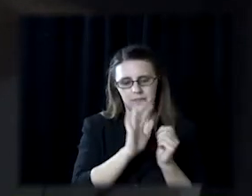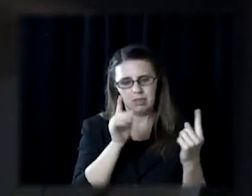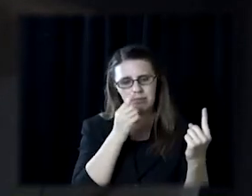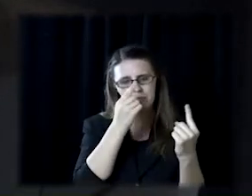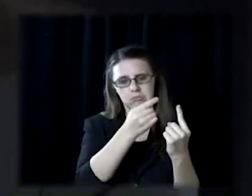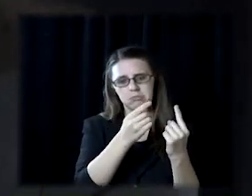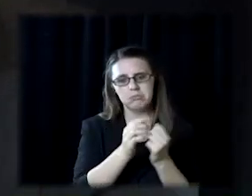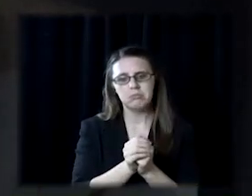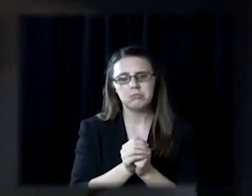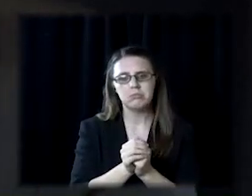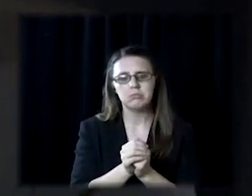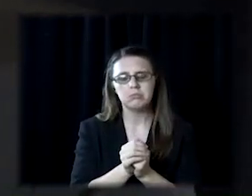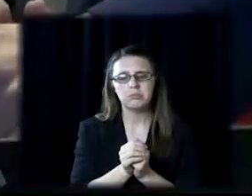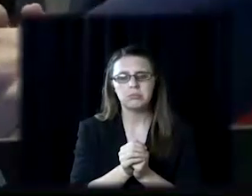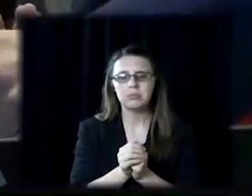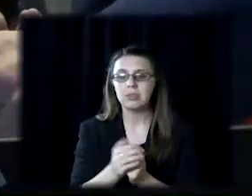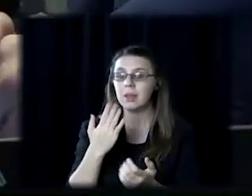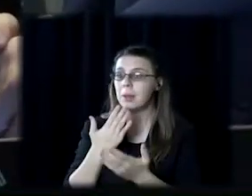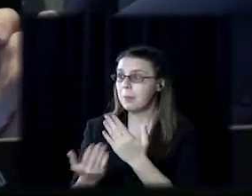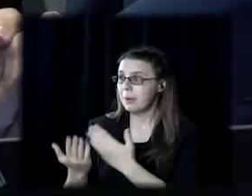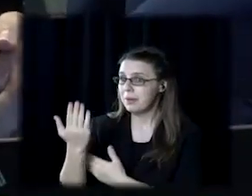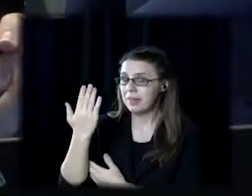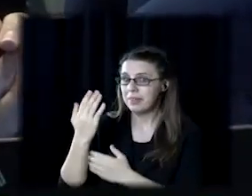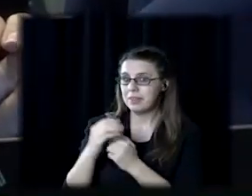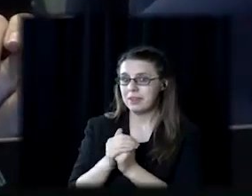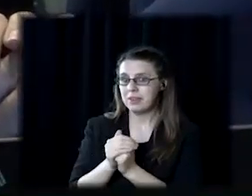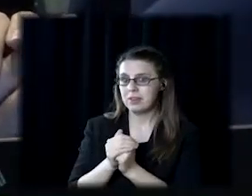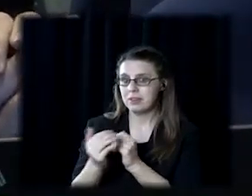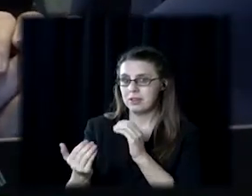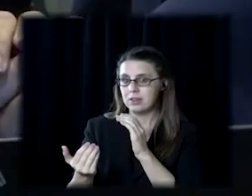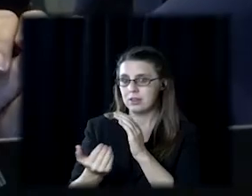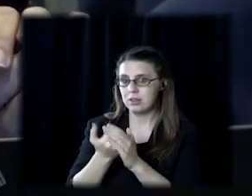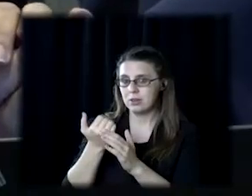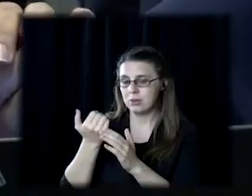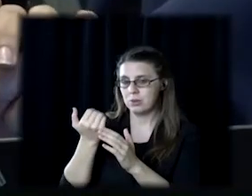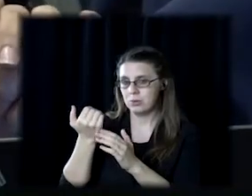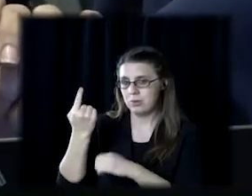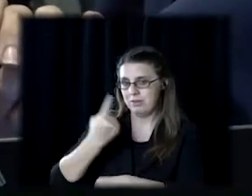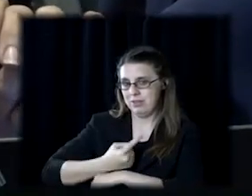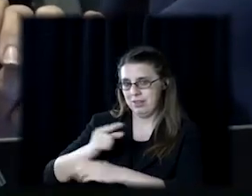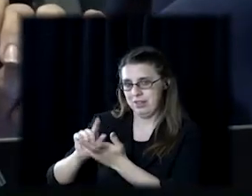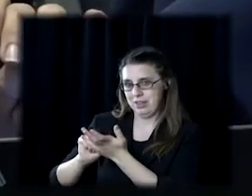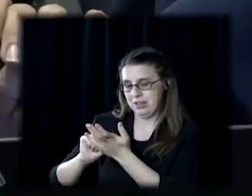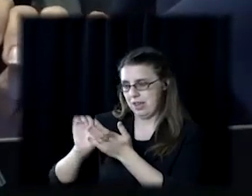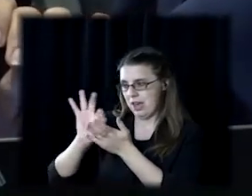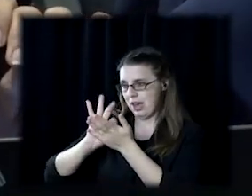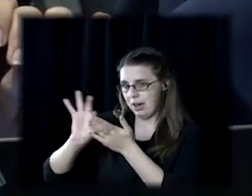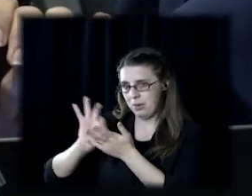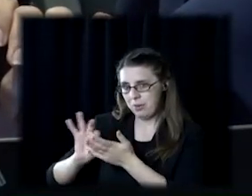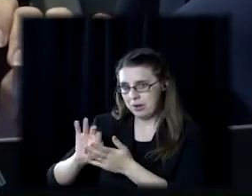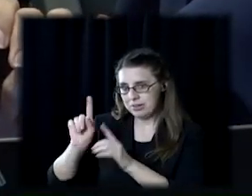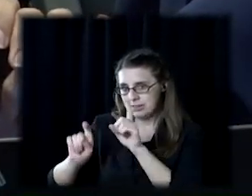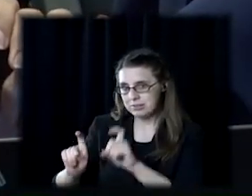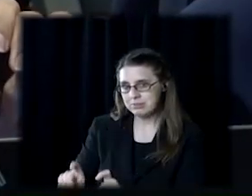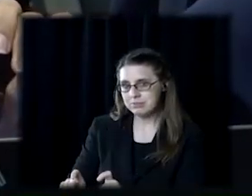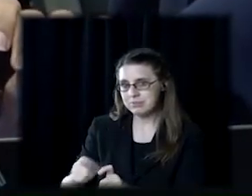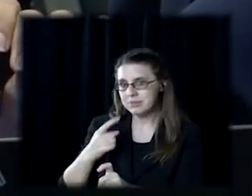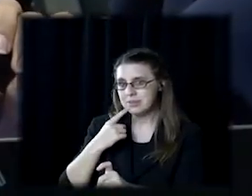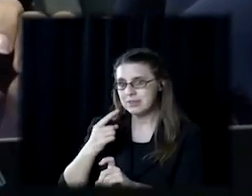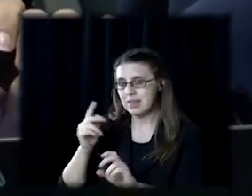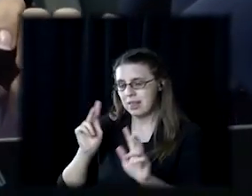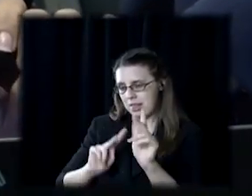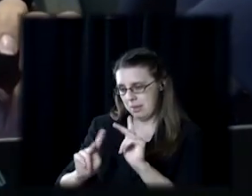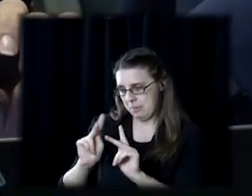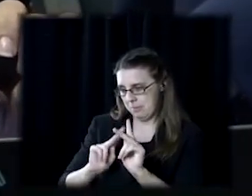Joan Isabel Enrubia. Buenos días. La encuesta del Nuevo Día denota que la población que antes le daba el